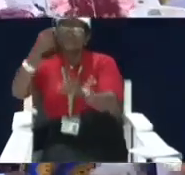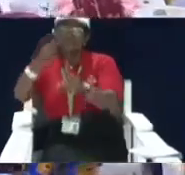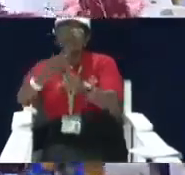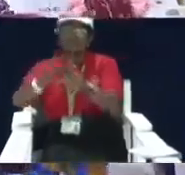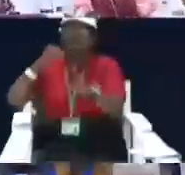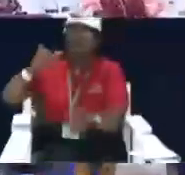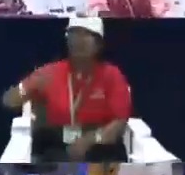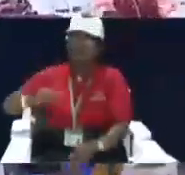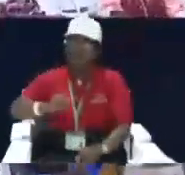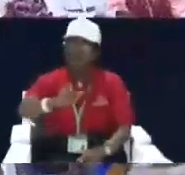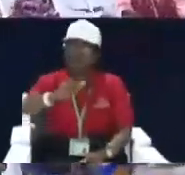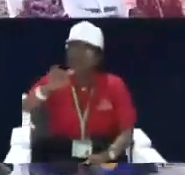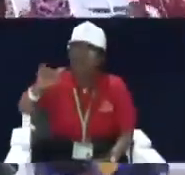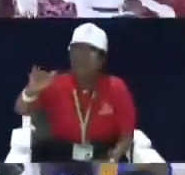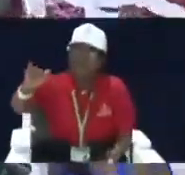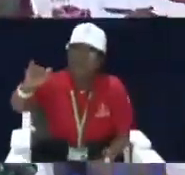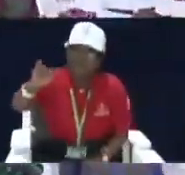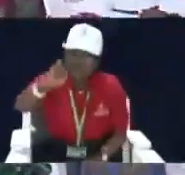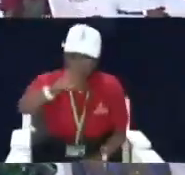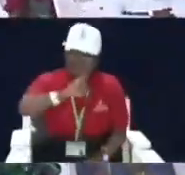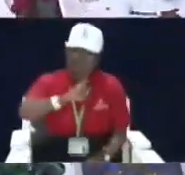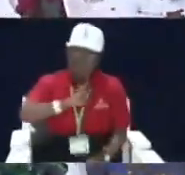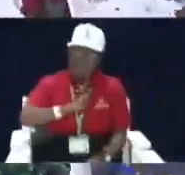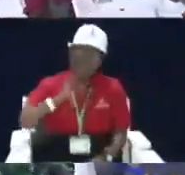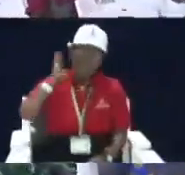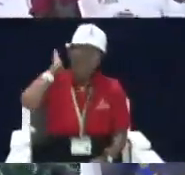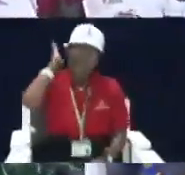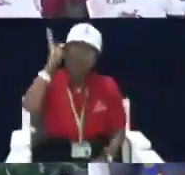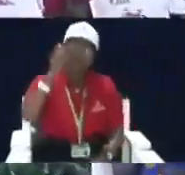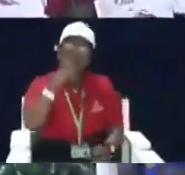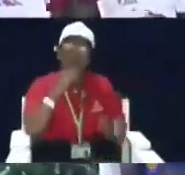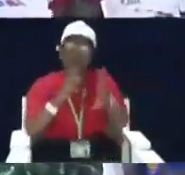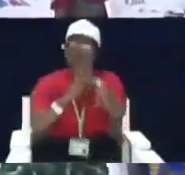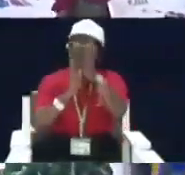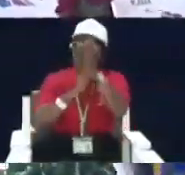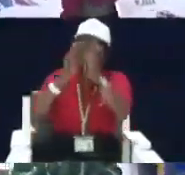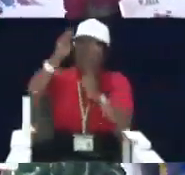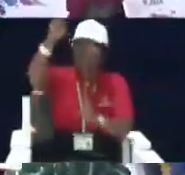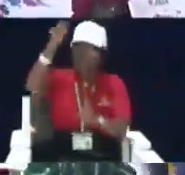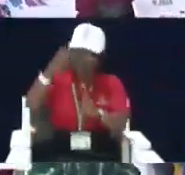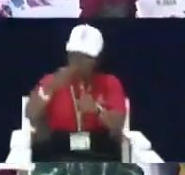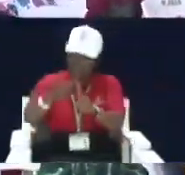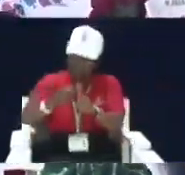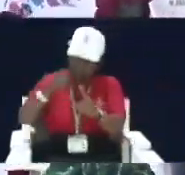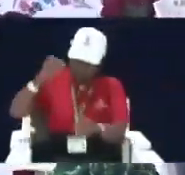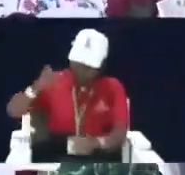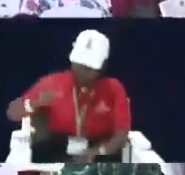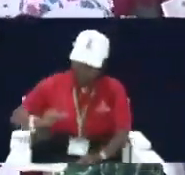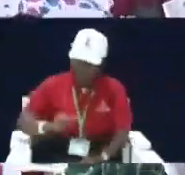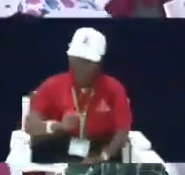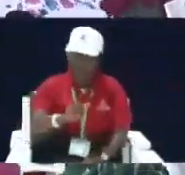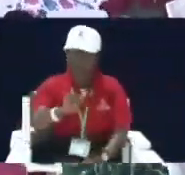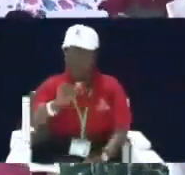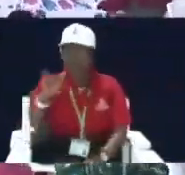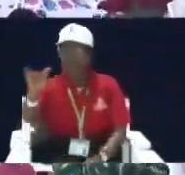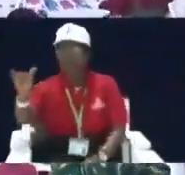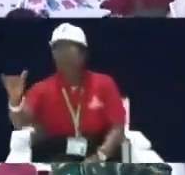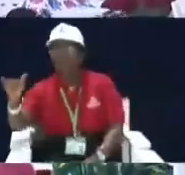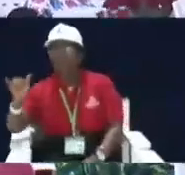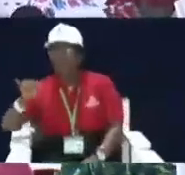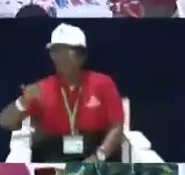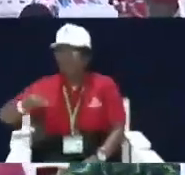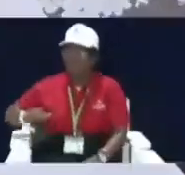everlasting to everlasting. I will praise him from